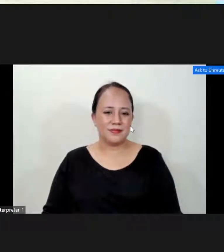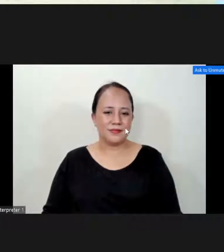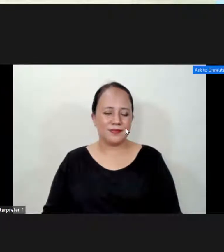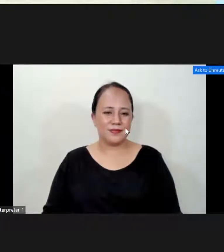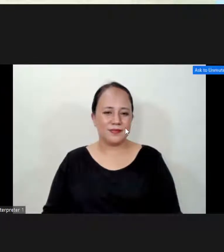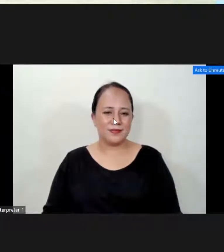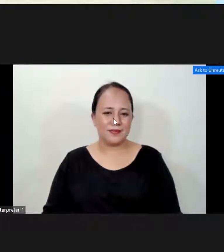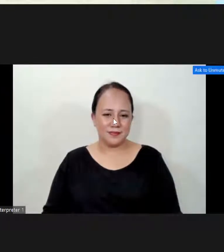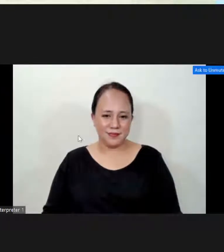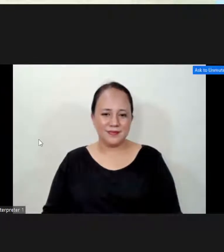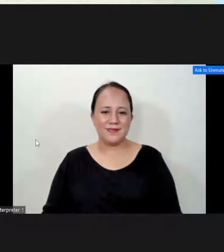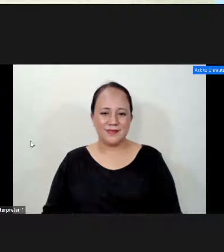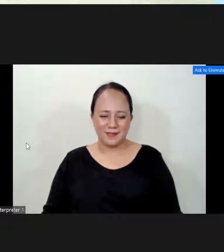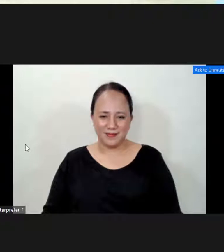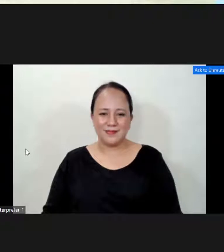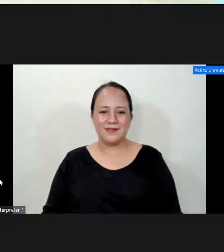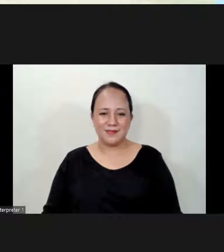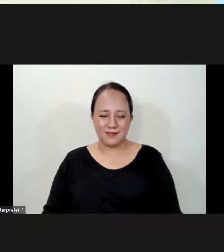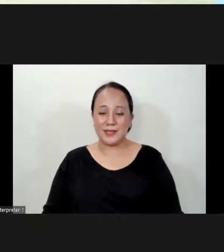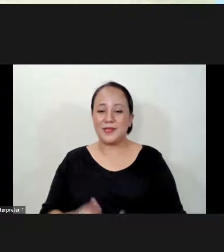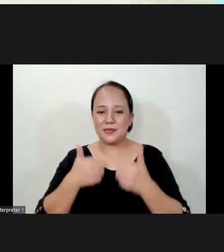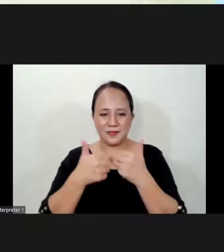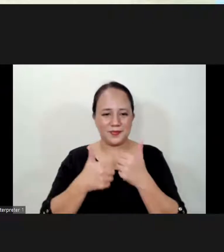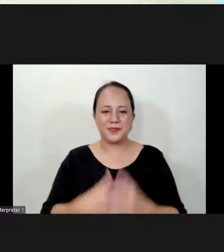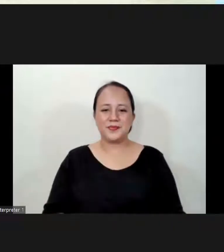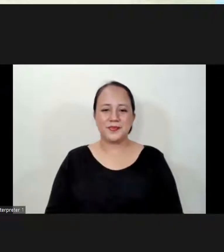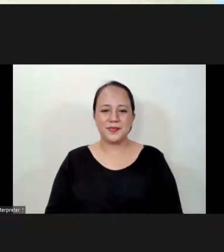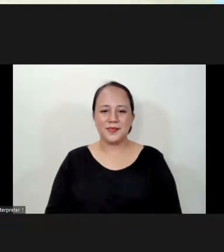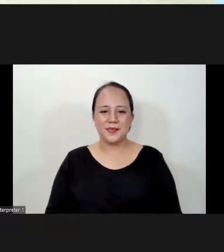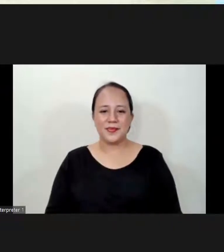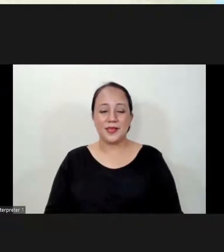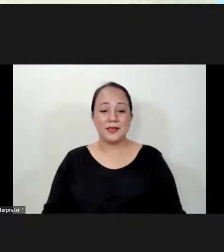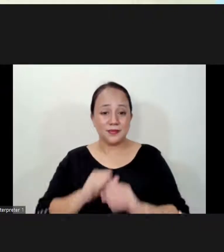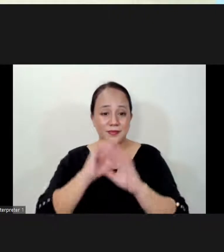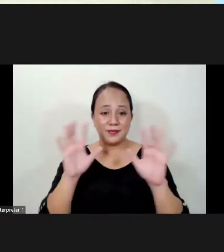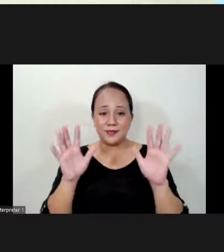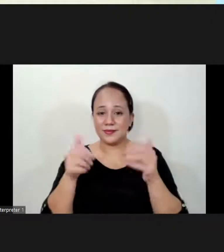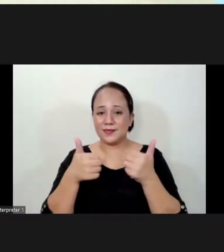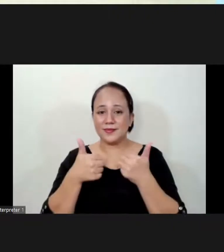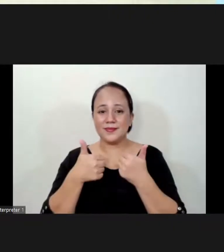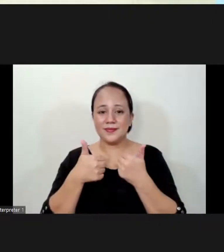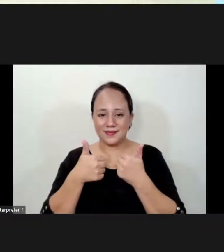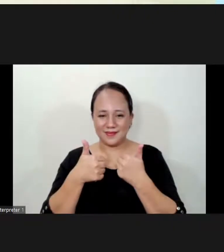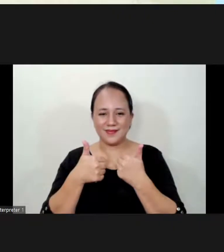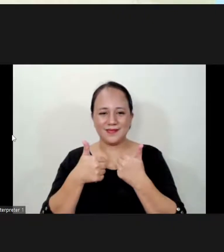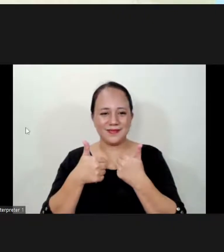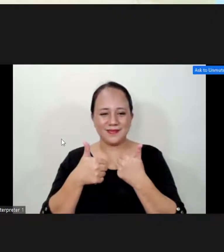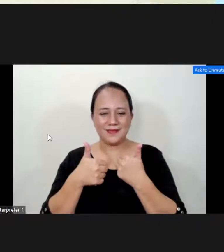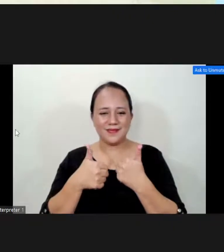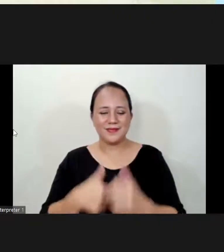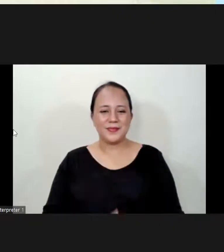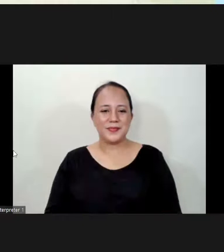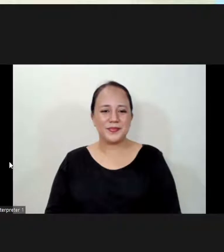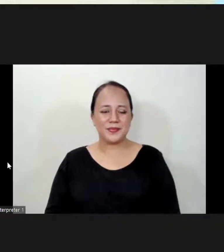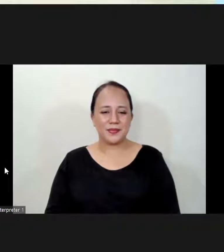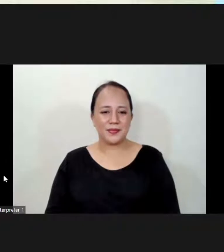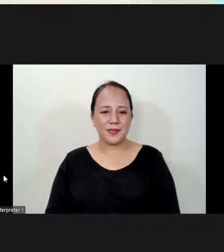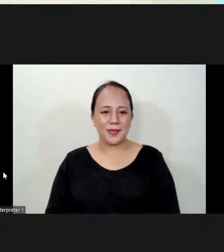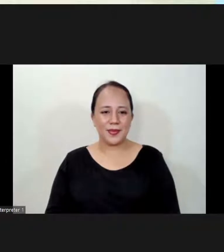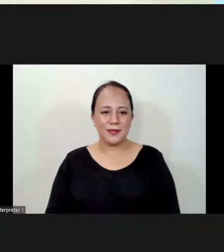Dr. Vicente. Yeah, okay. Yep. Okay. Am I clear now? Yes, we hear you now. Thank you. Okay. Thank